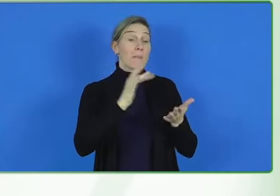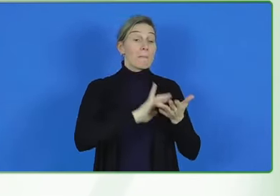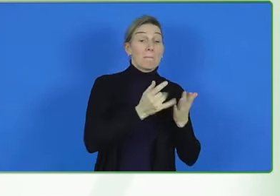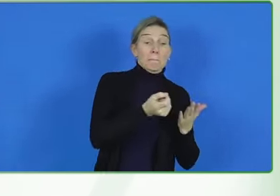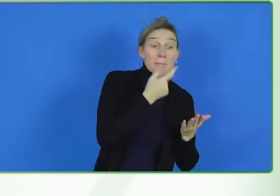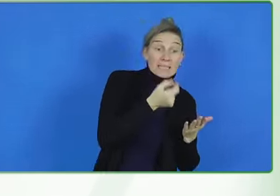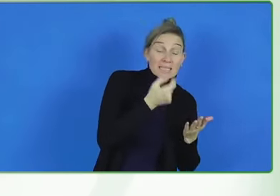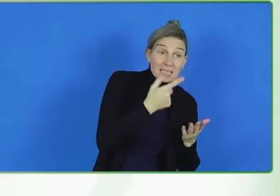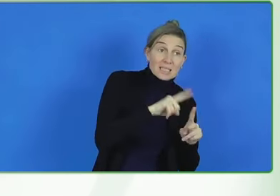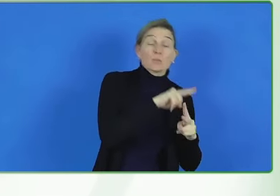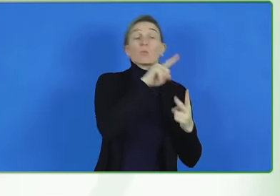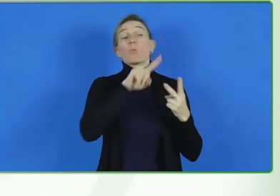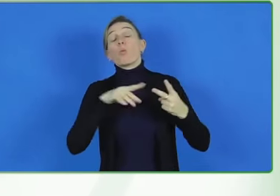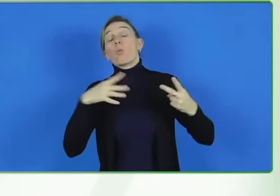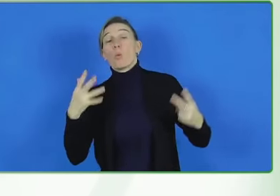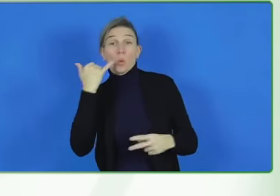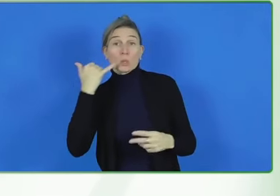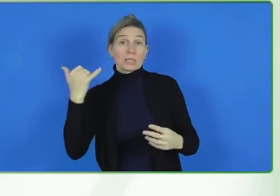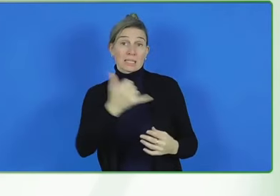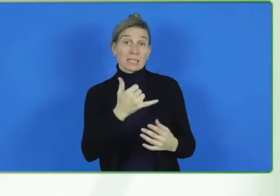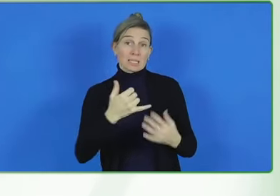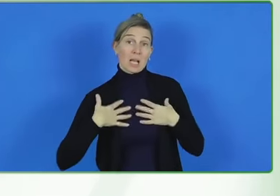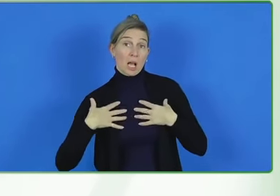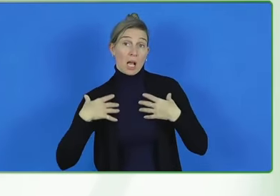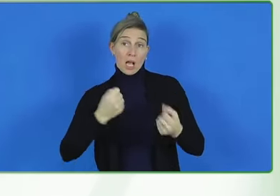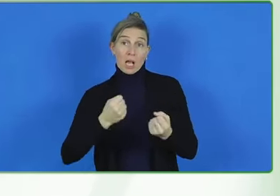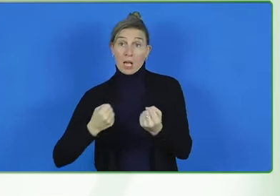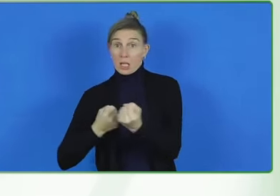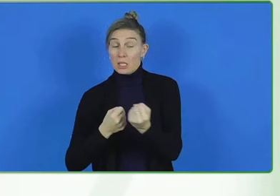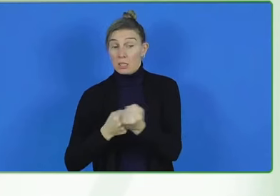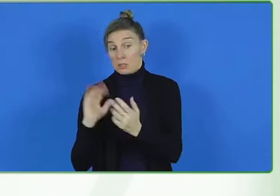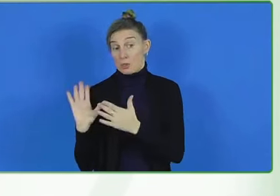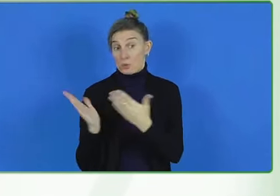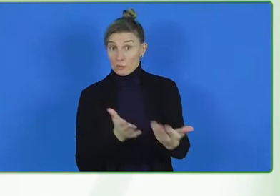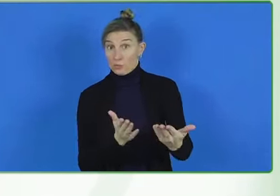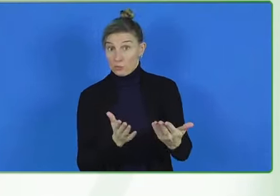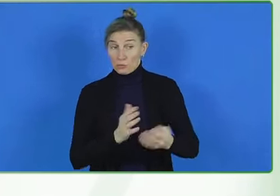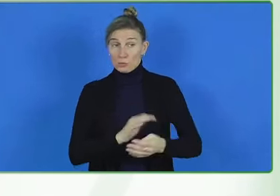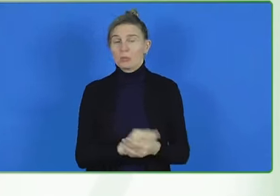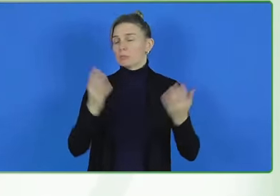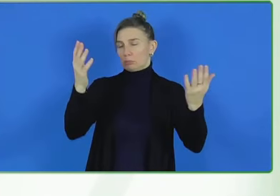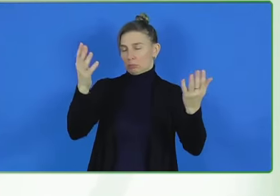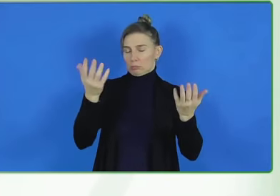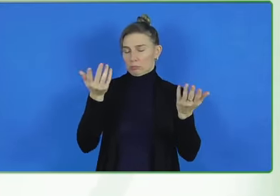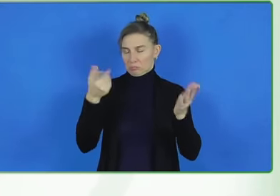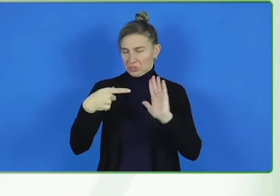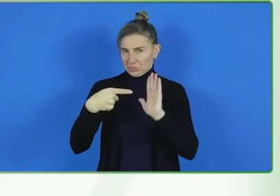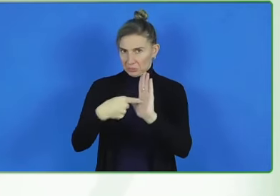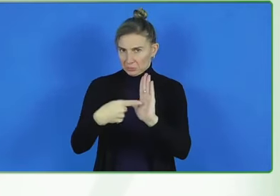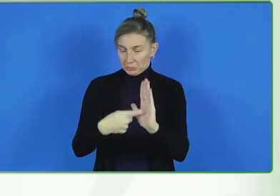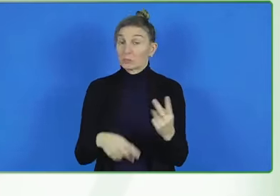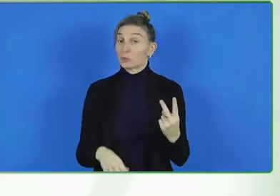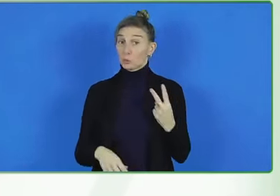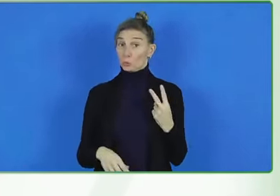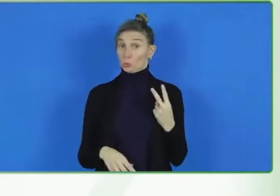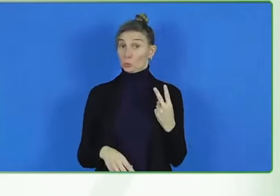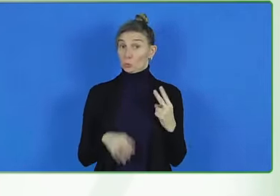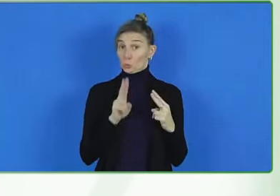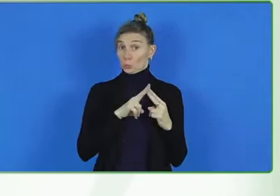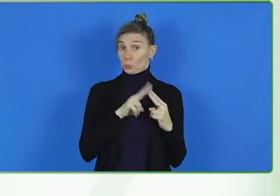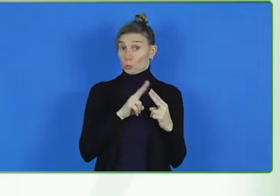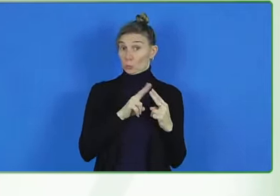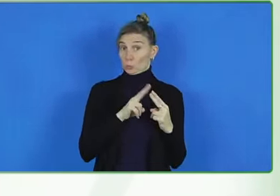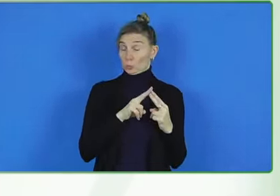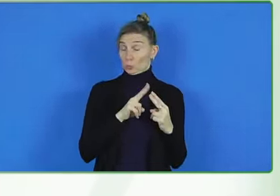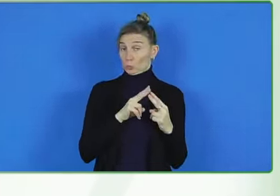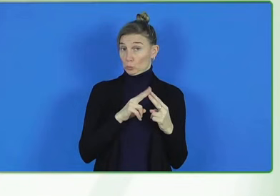telehealth platforms, for example, I can give you two examples of the requirements. The first